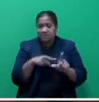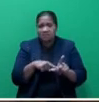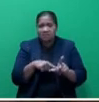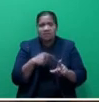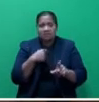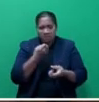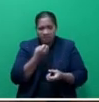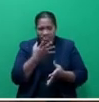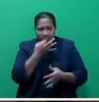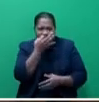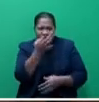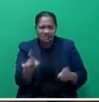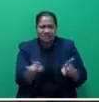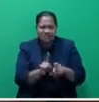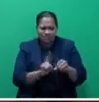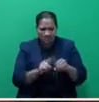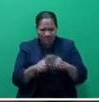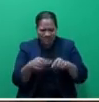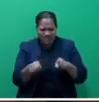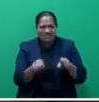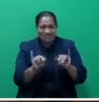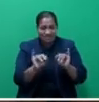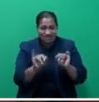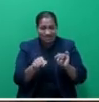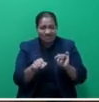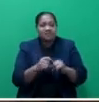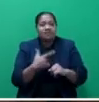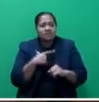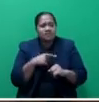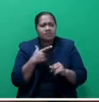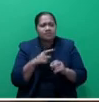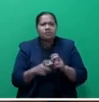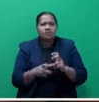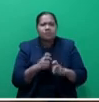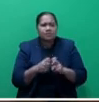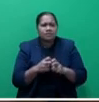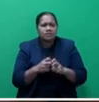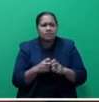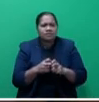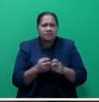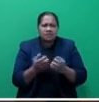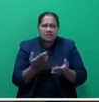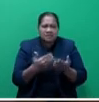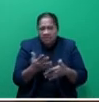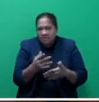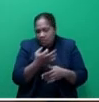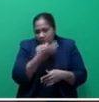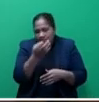Similar question on this matter, but because the problem has kind of exacerbated, I would like to ask it again.